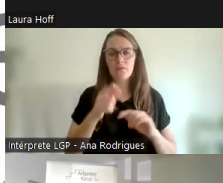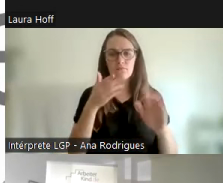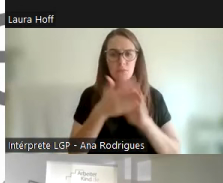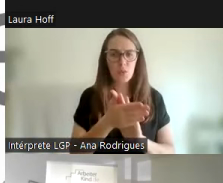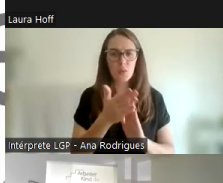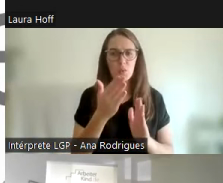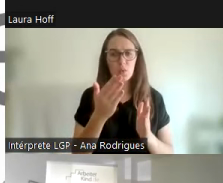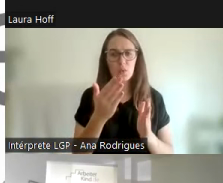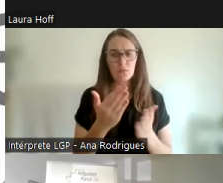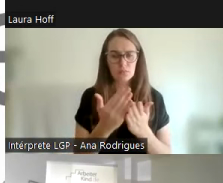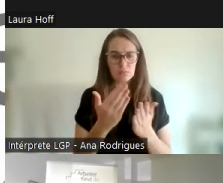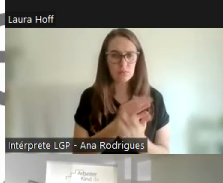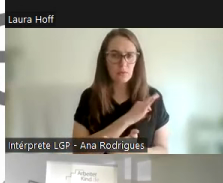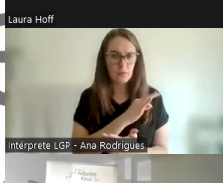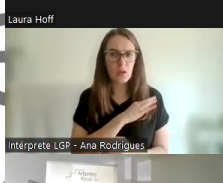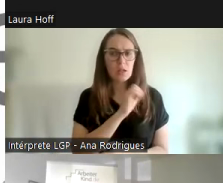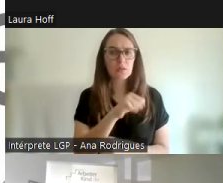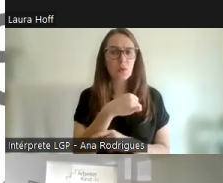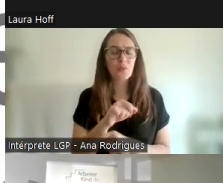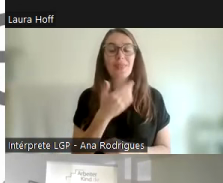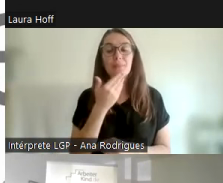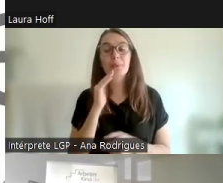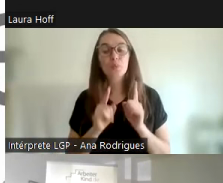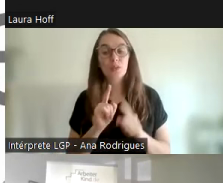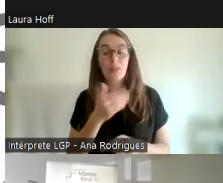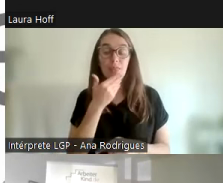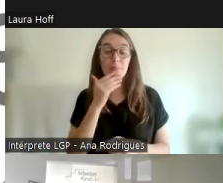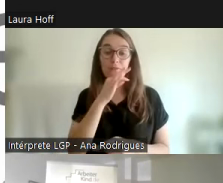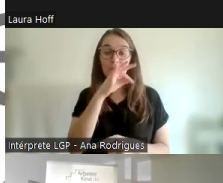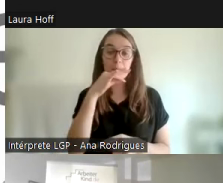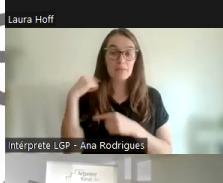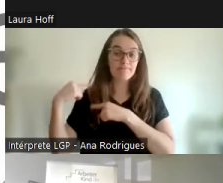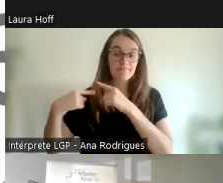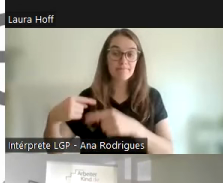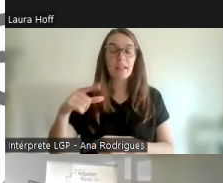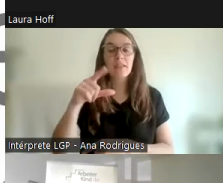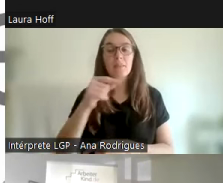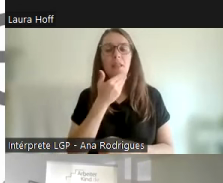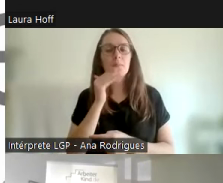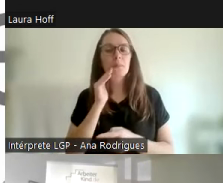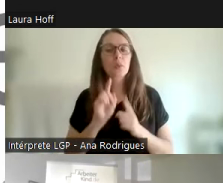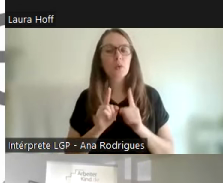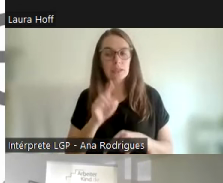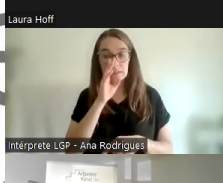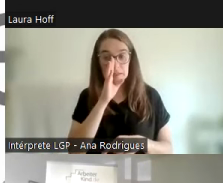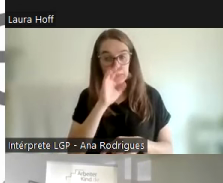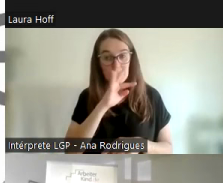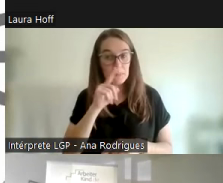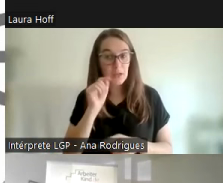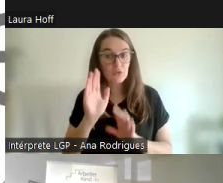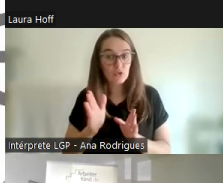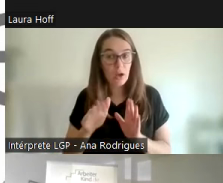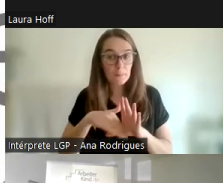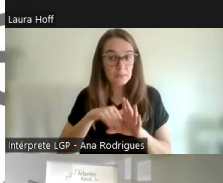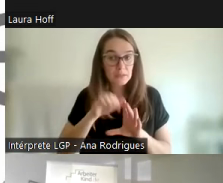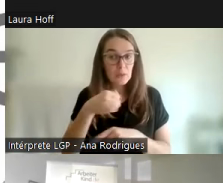not still significantly depends on that person's family background, and especially on whether their parents went to college or